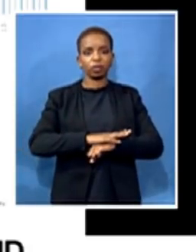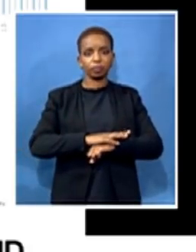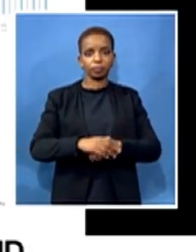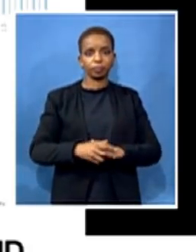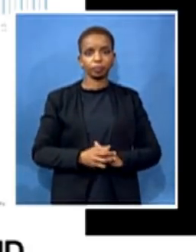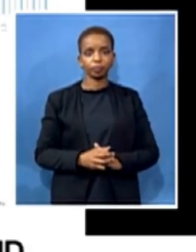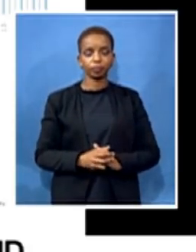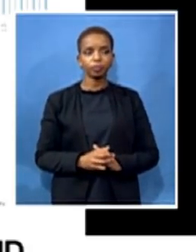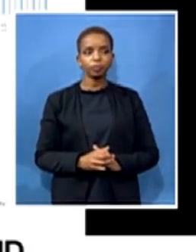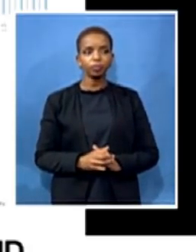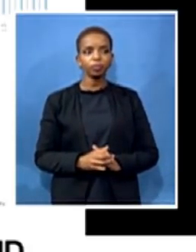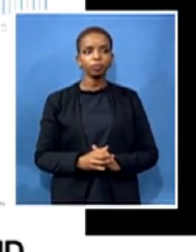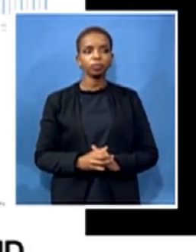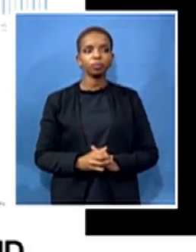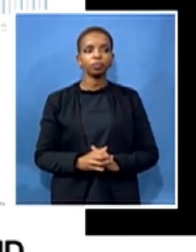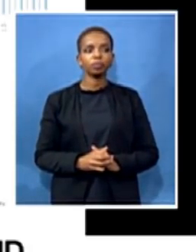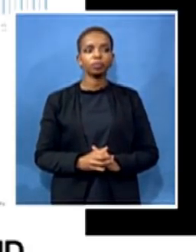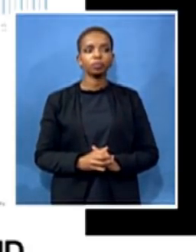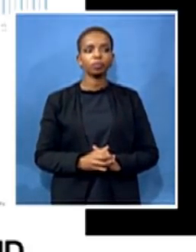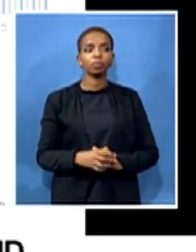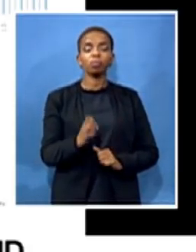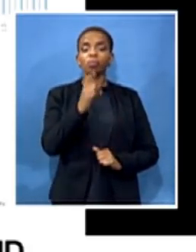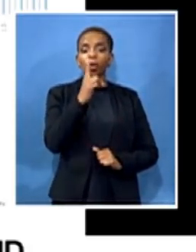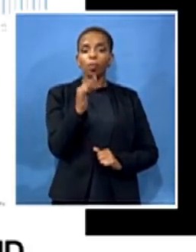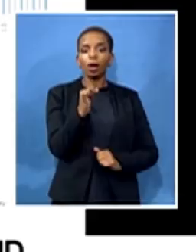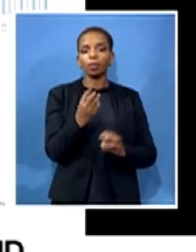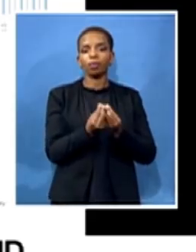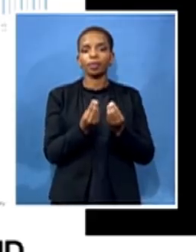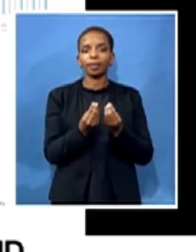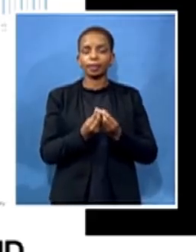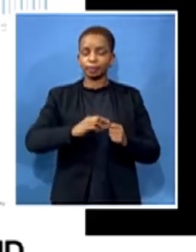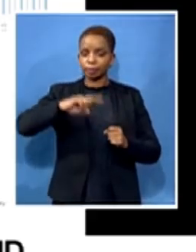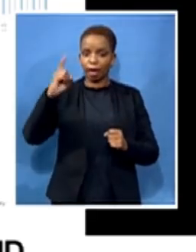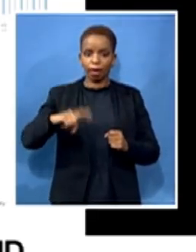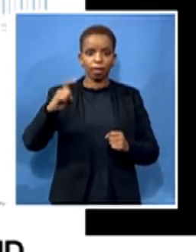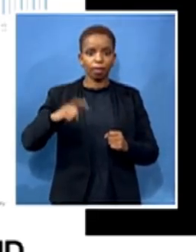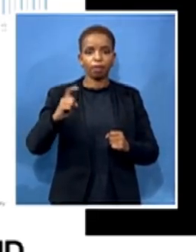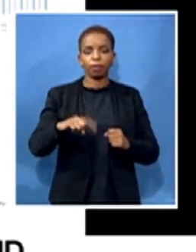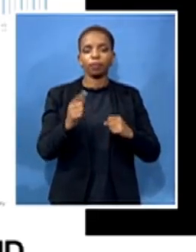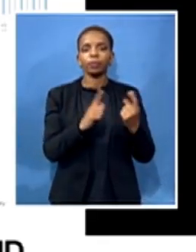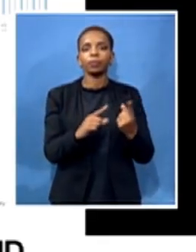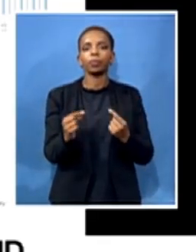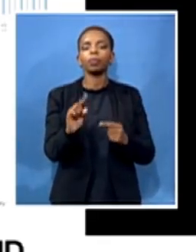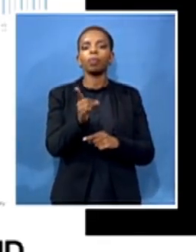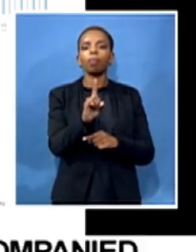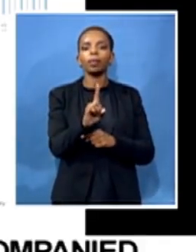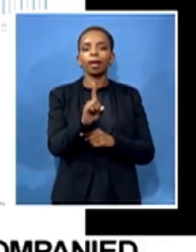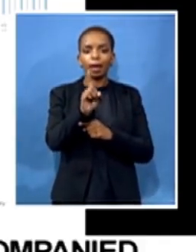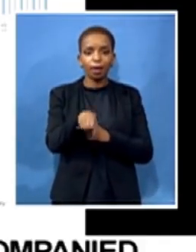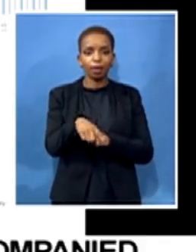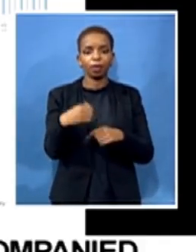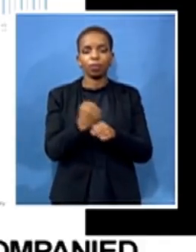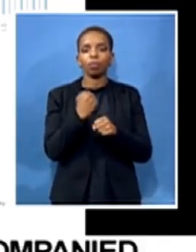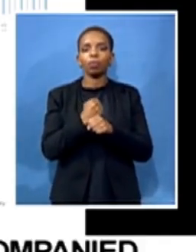One of the things that we've had to do is to working with the districts